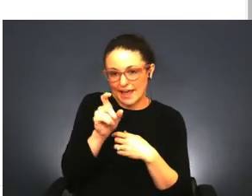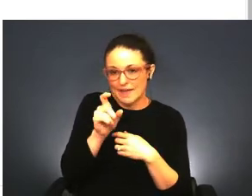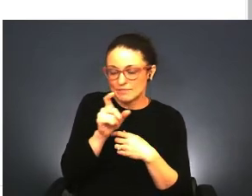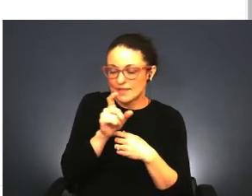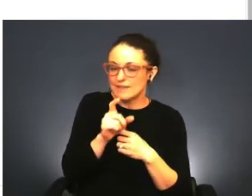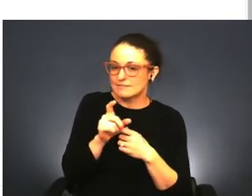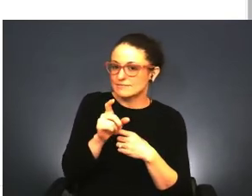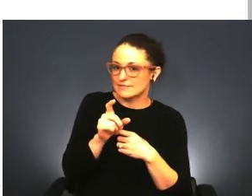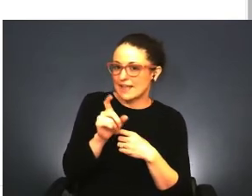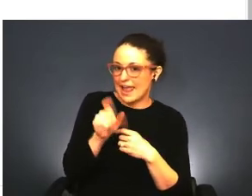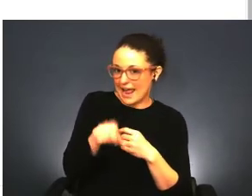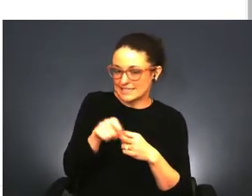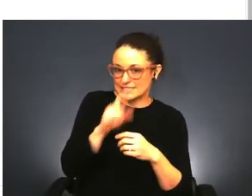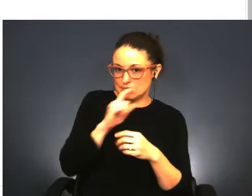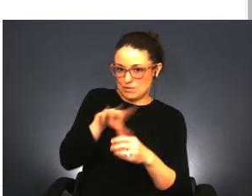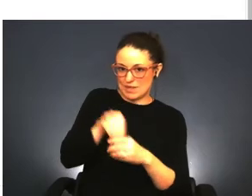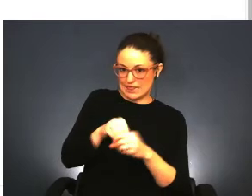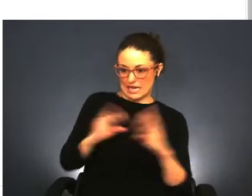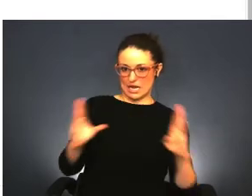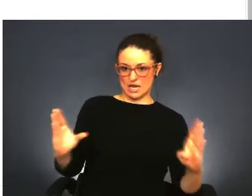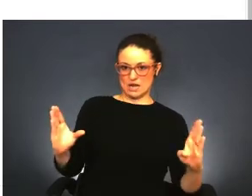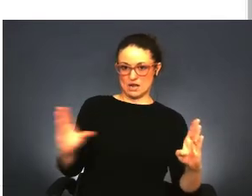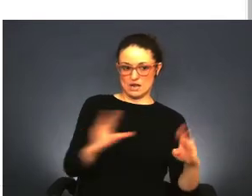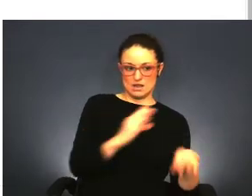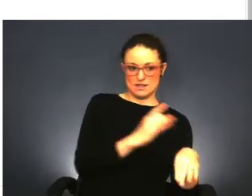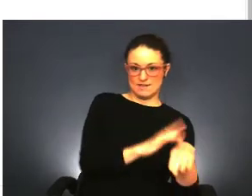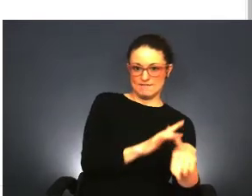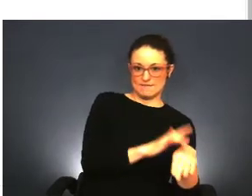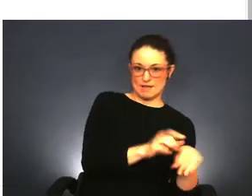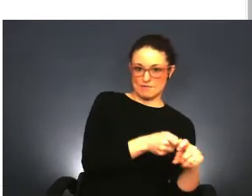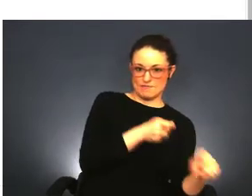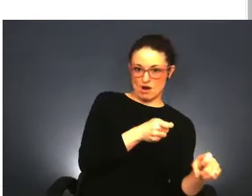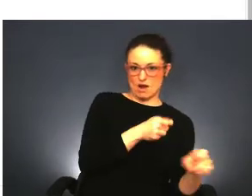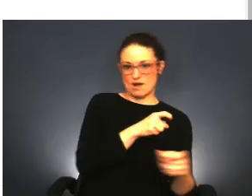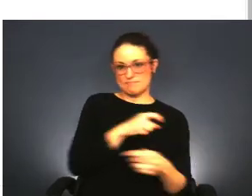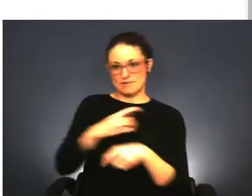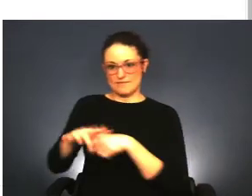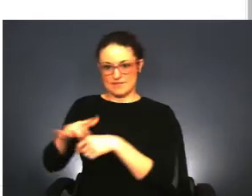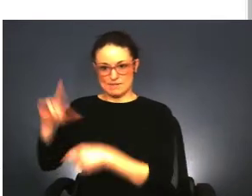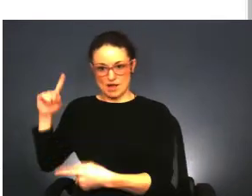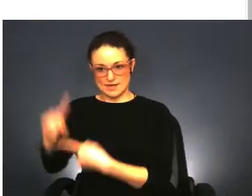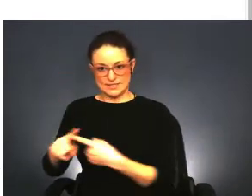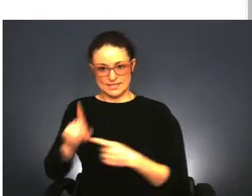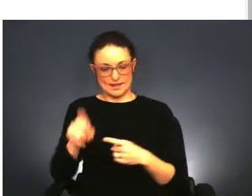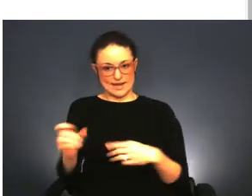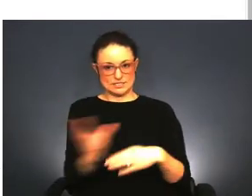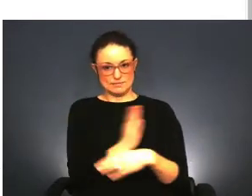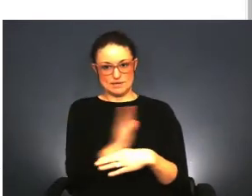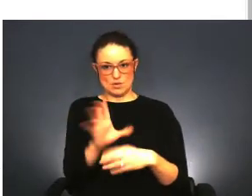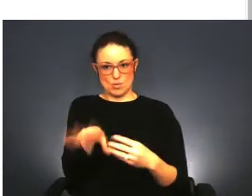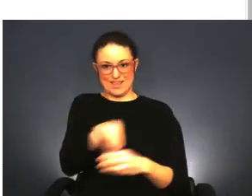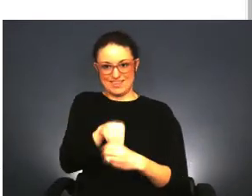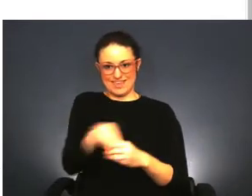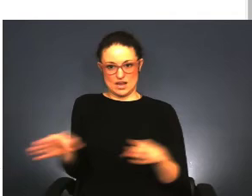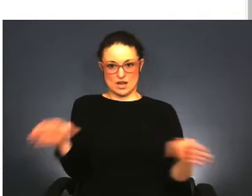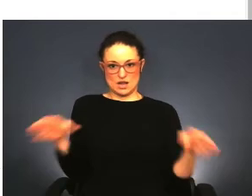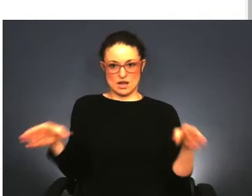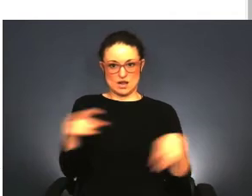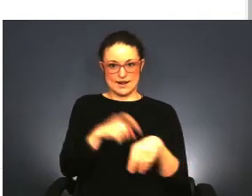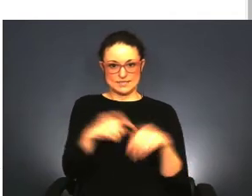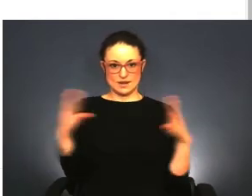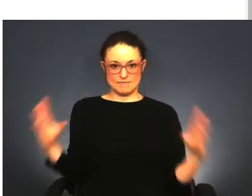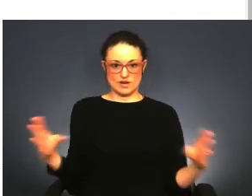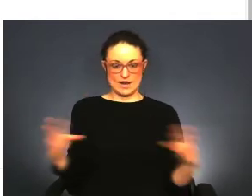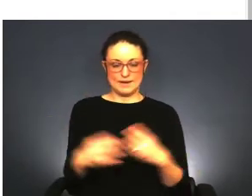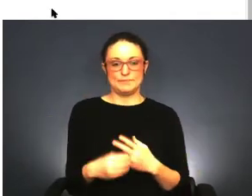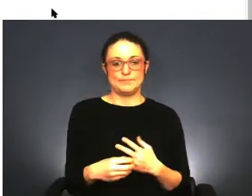from and the available until date. I'm going to go ahead and not have an available from date and set this so